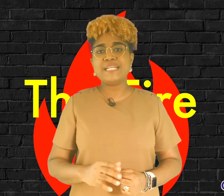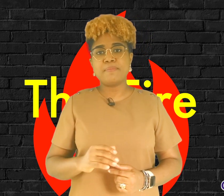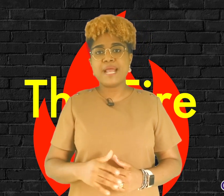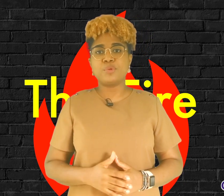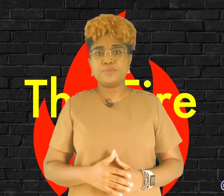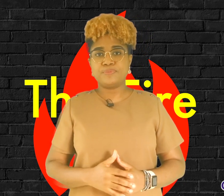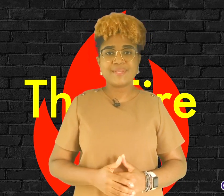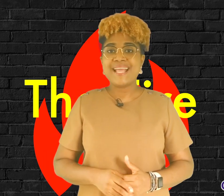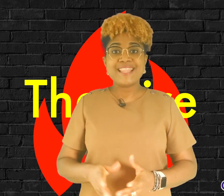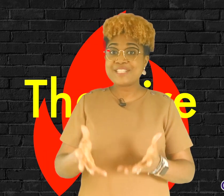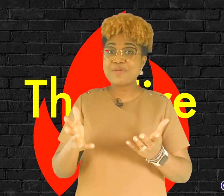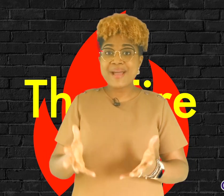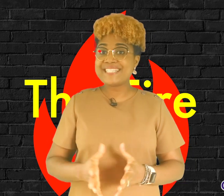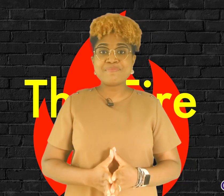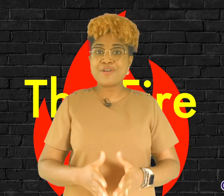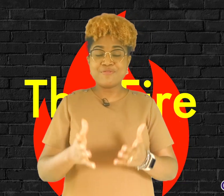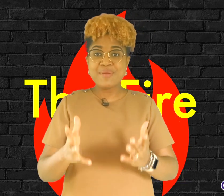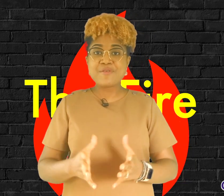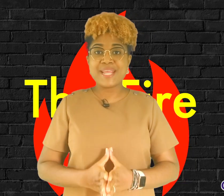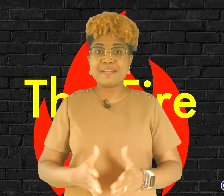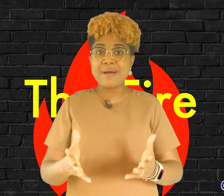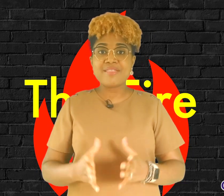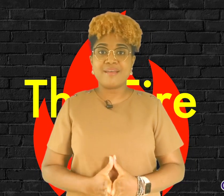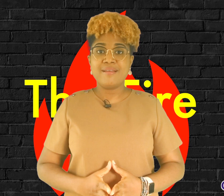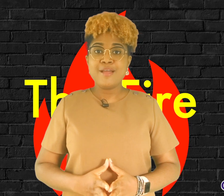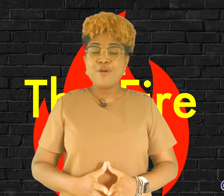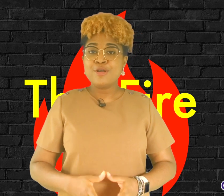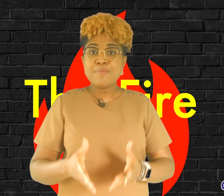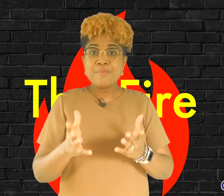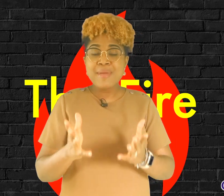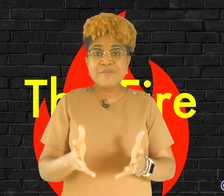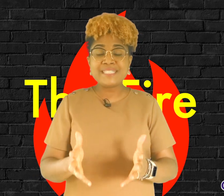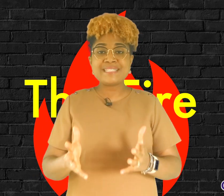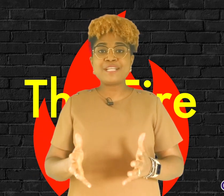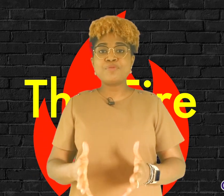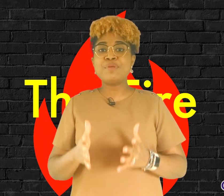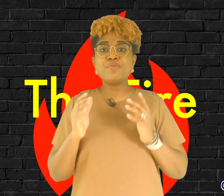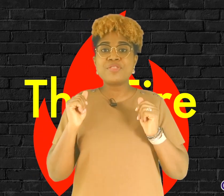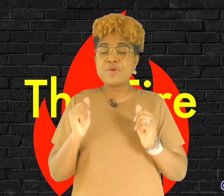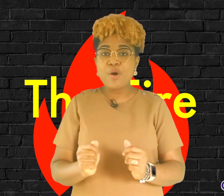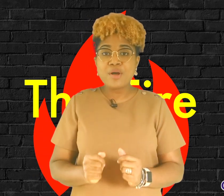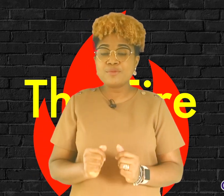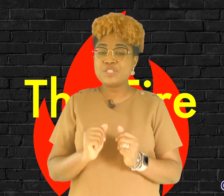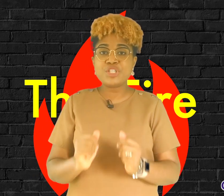from reading the Bible. This reminds me of Mary and Martha. Mary desired